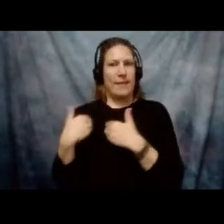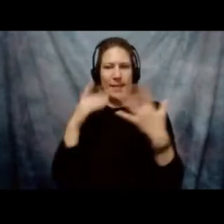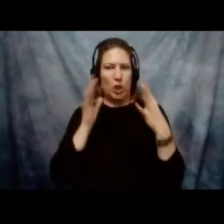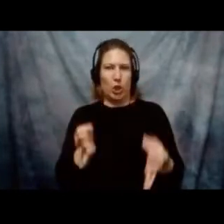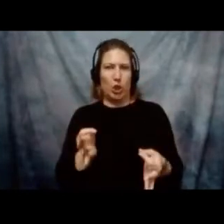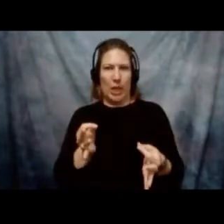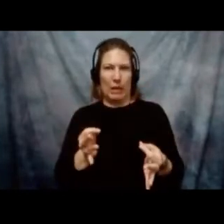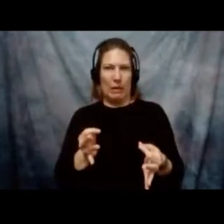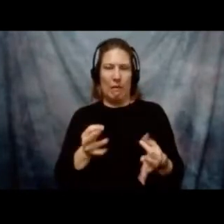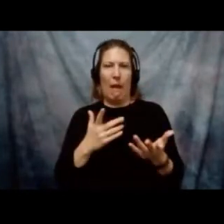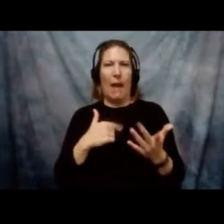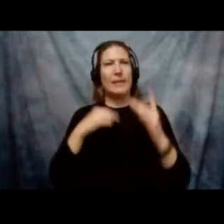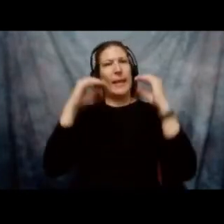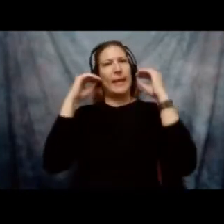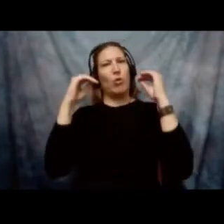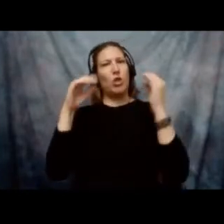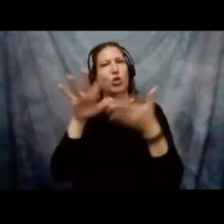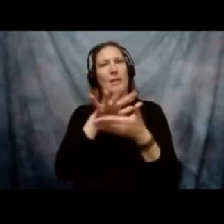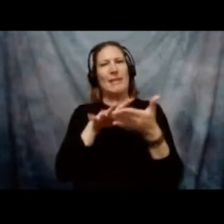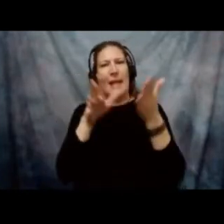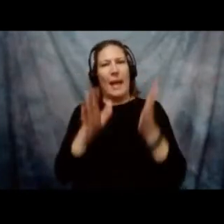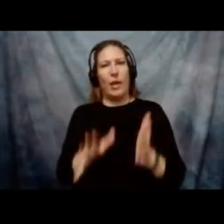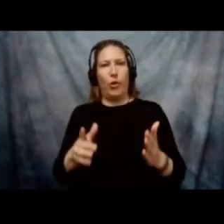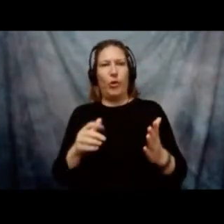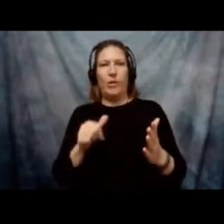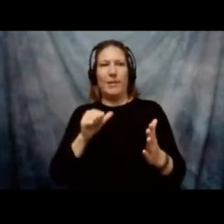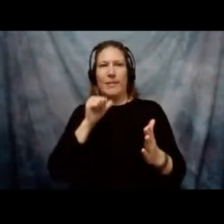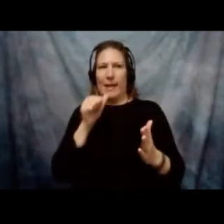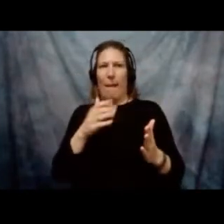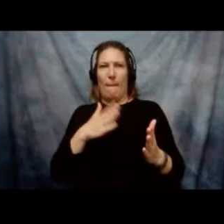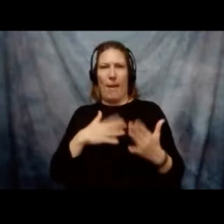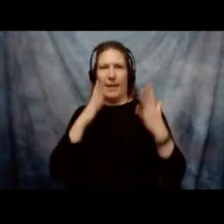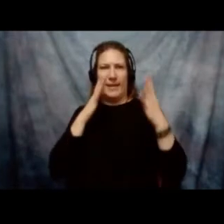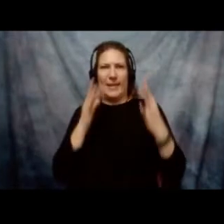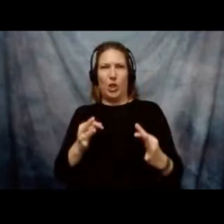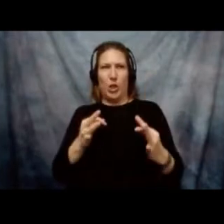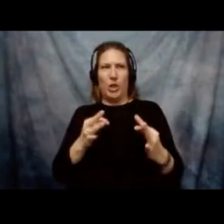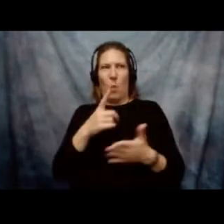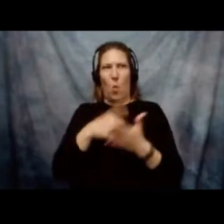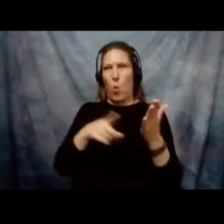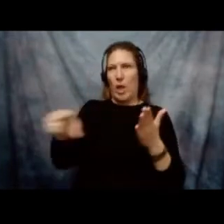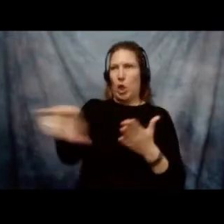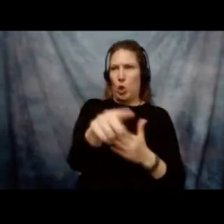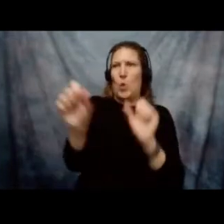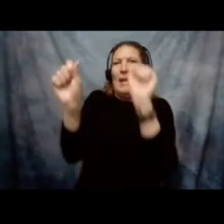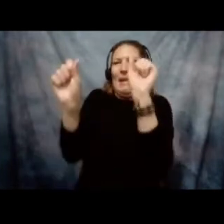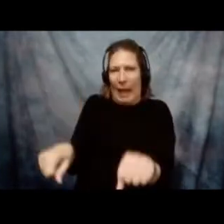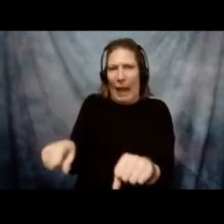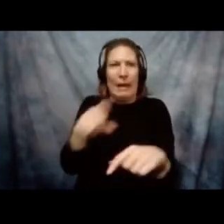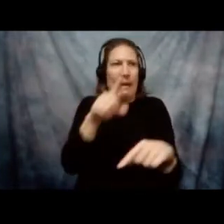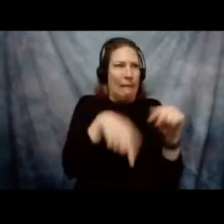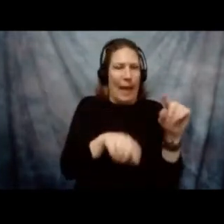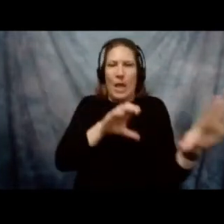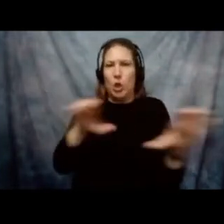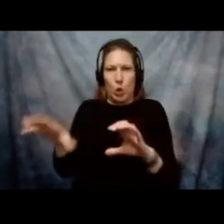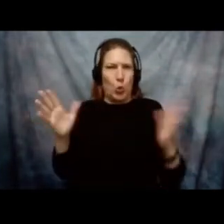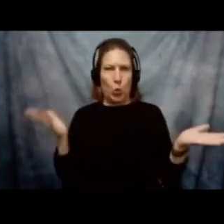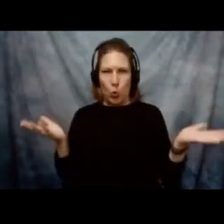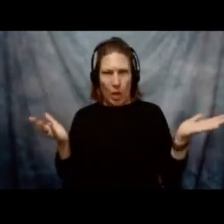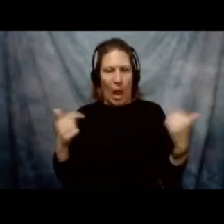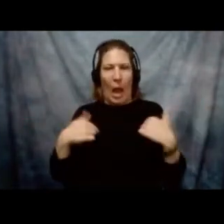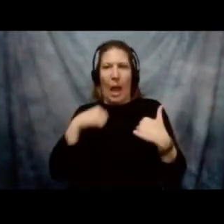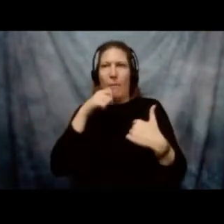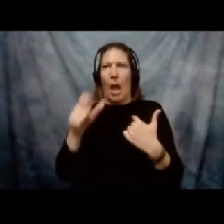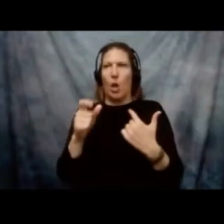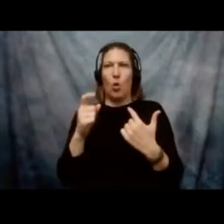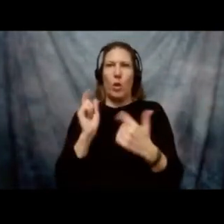what somebody can or can't accomplish in their life. It is not my job to design limits on people. So to say that somebody couldn't